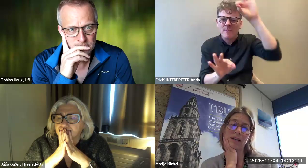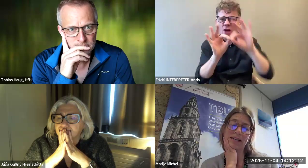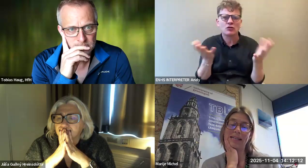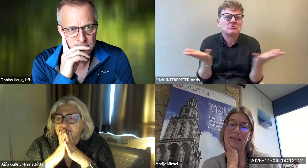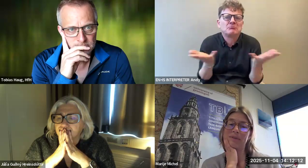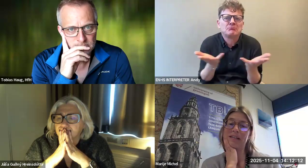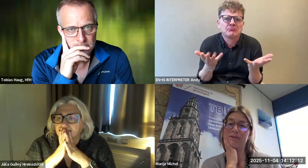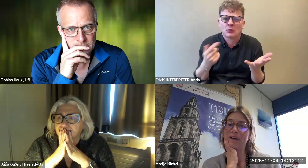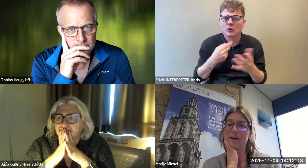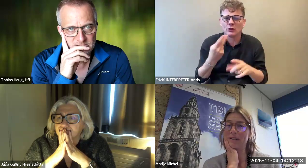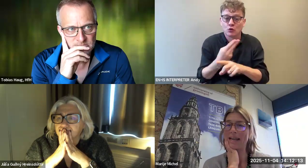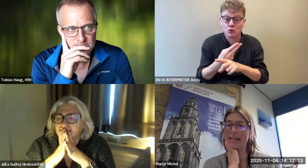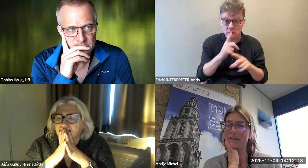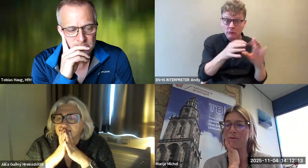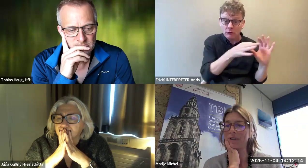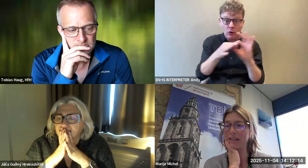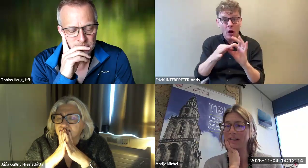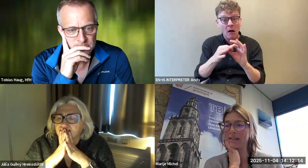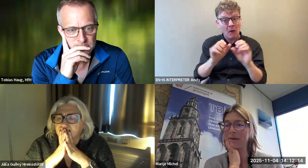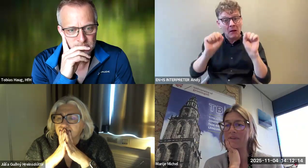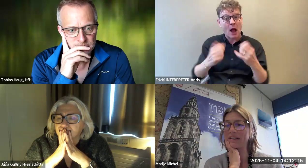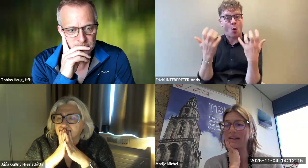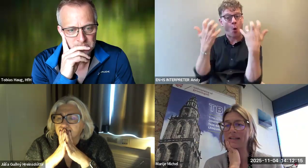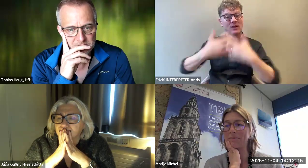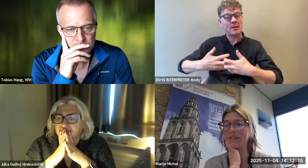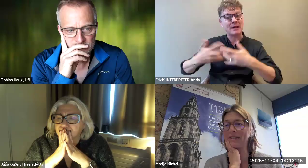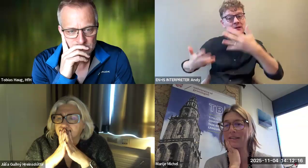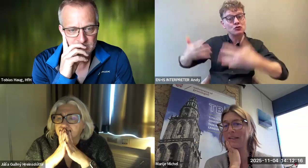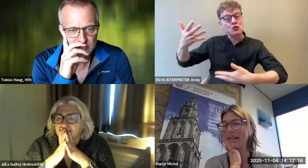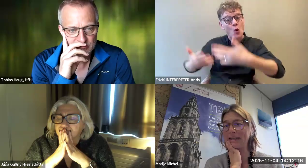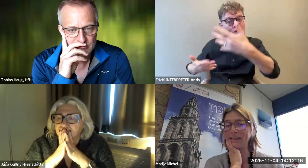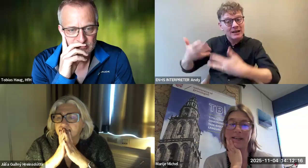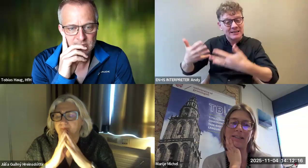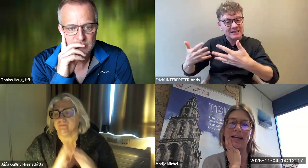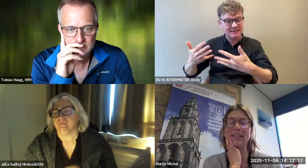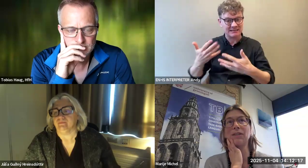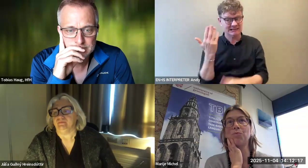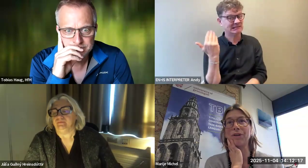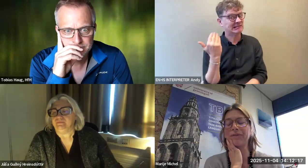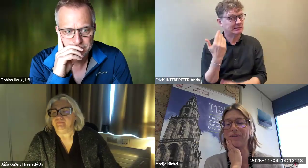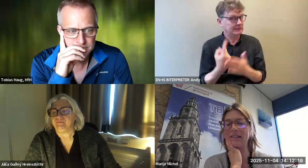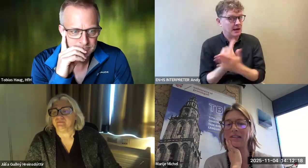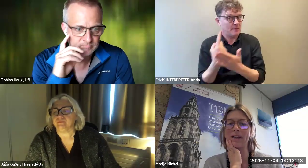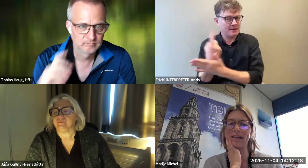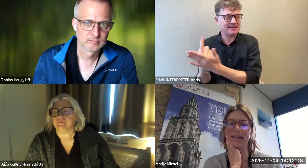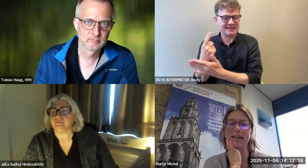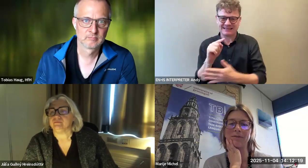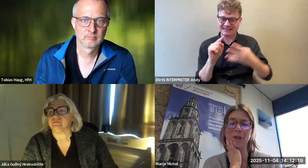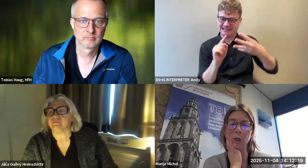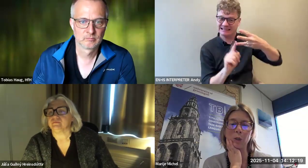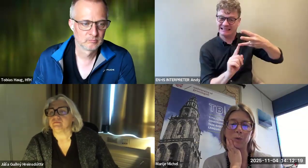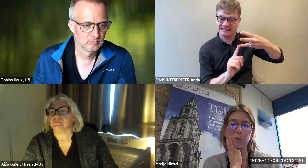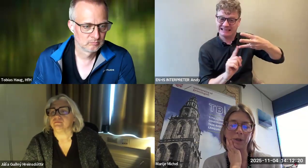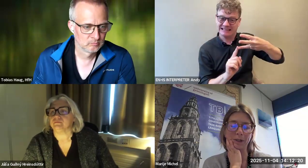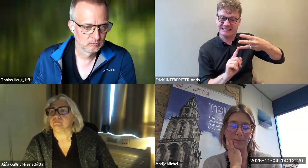use lend themselves for automatic scoring. That is something that has happened lately here. And that is one of the reasons why I set